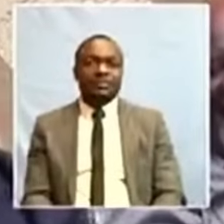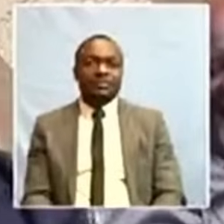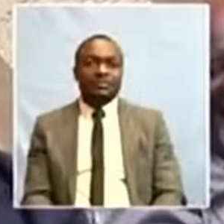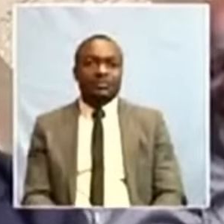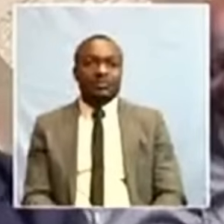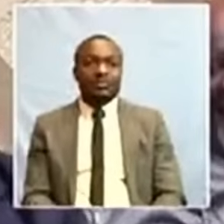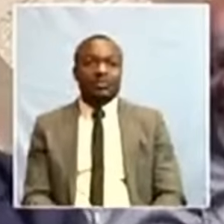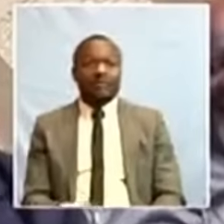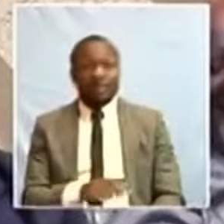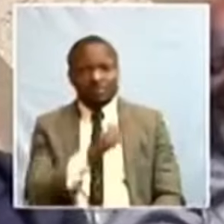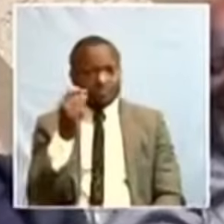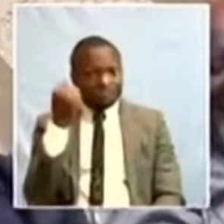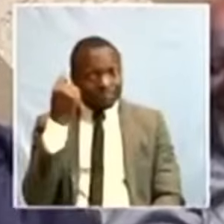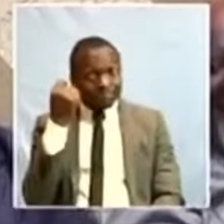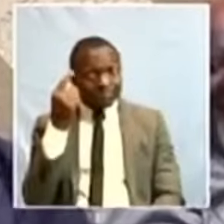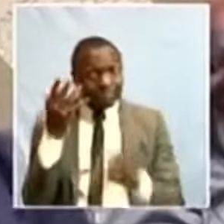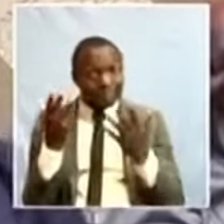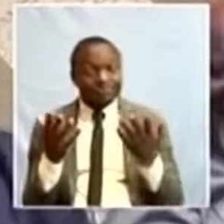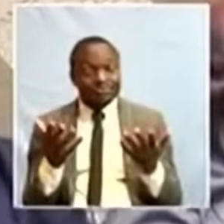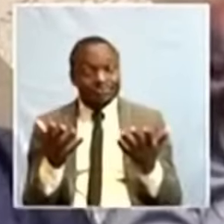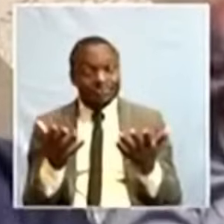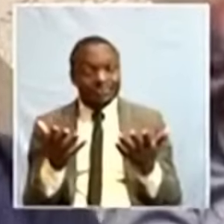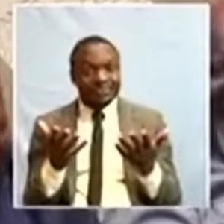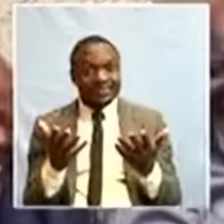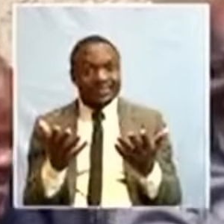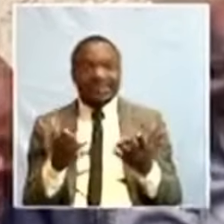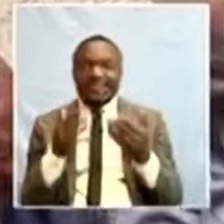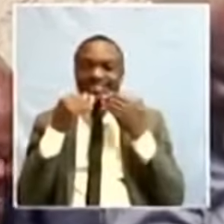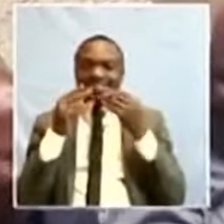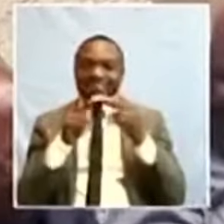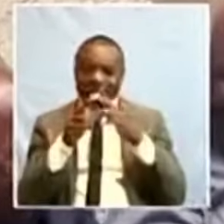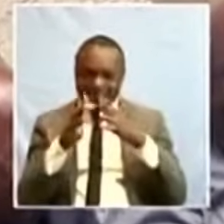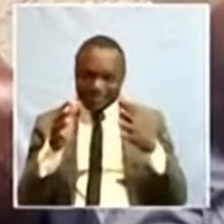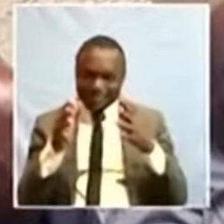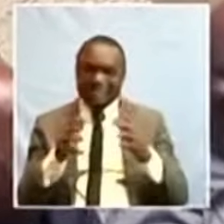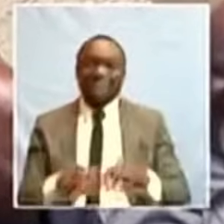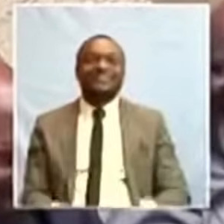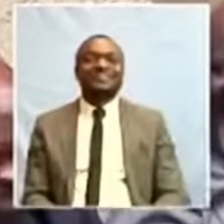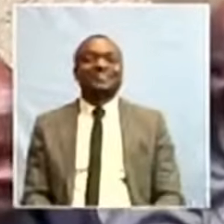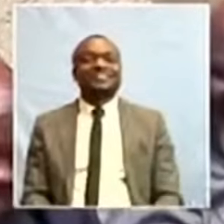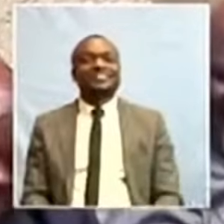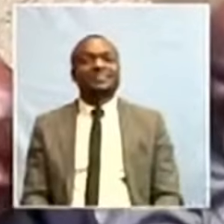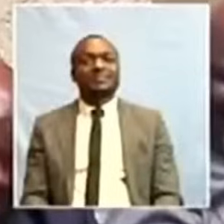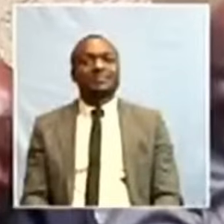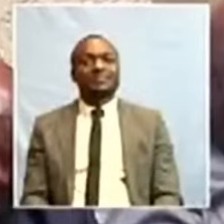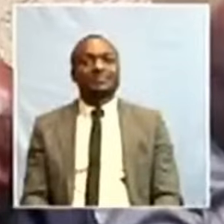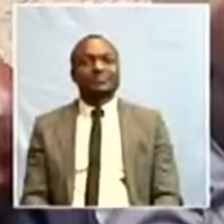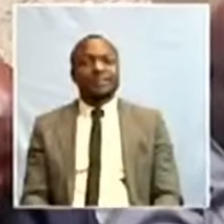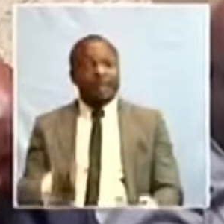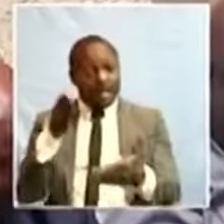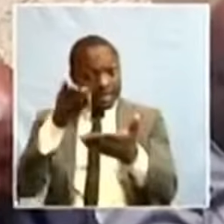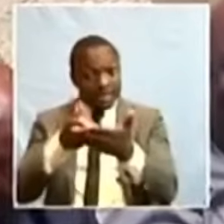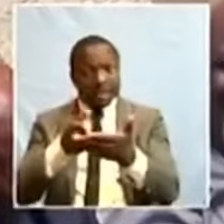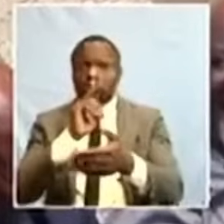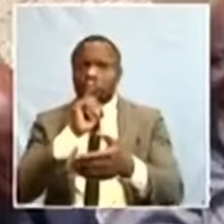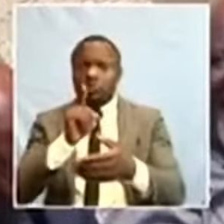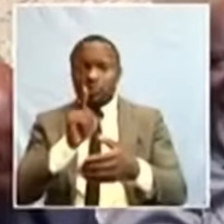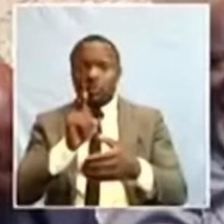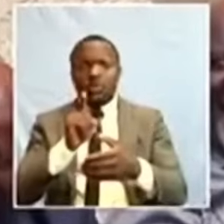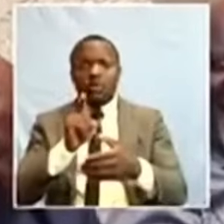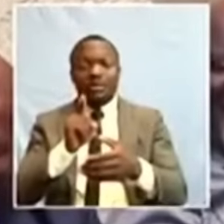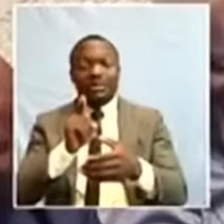I hope you are getting me. Thank you very much. This is the true Zambian